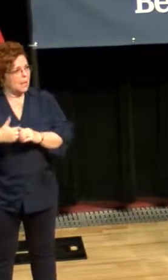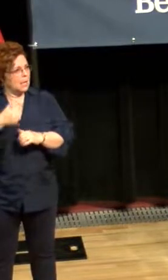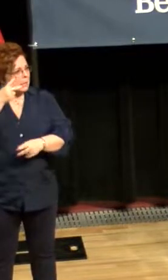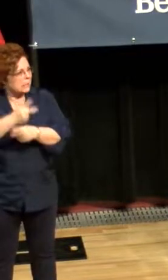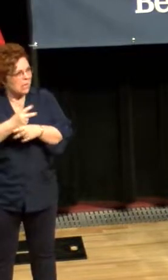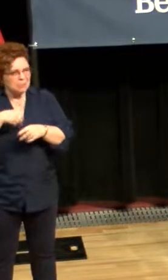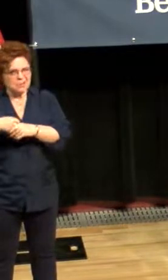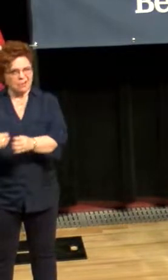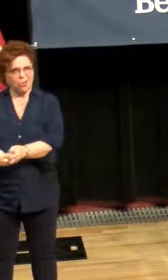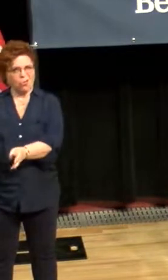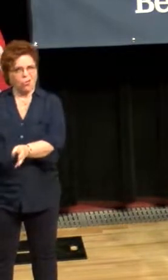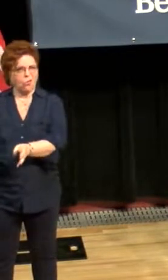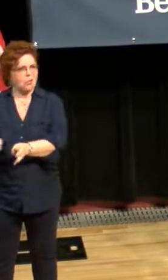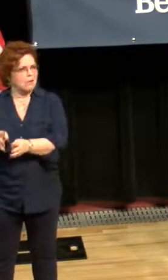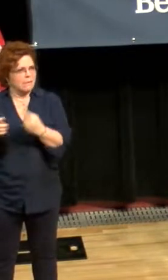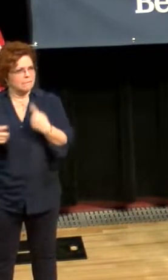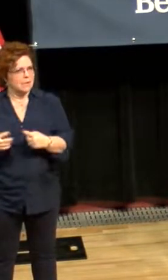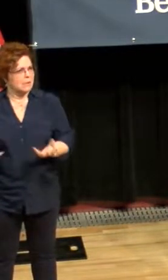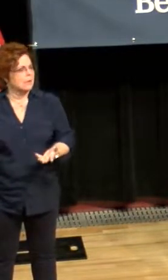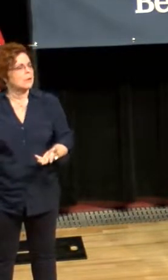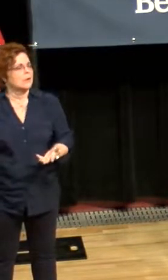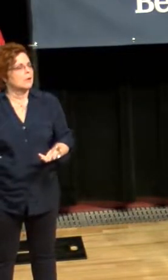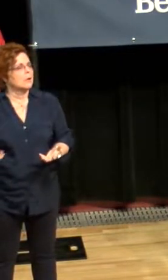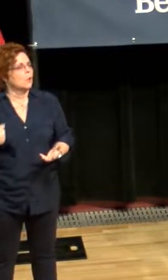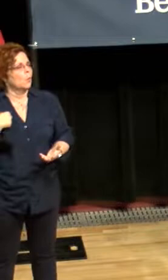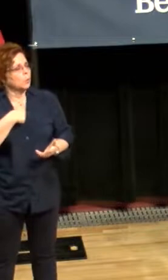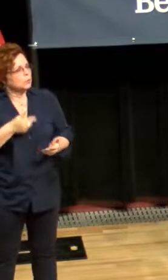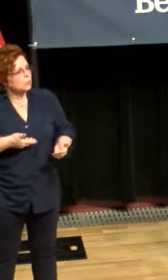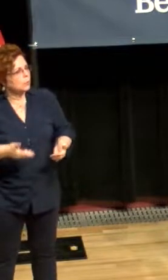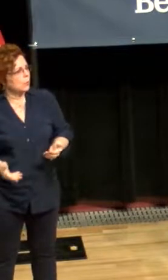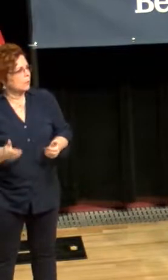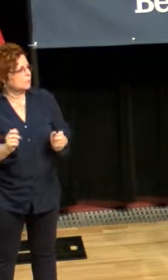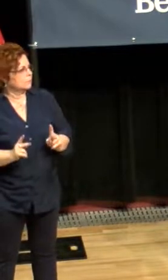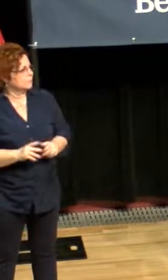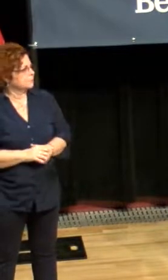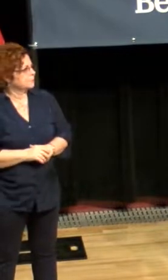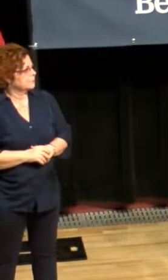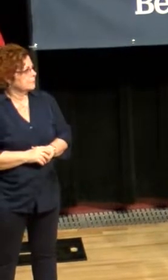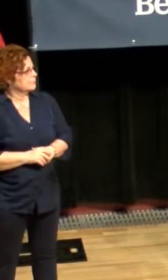kept incarcerated. Good. We should right. Welcome people.